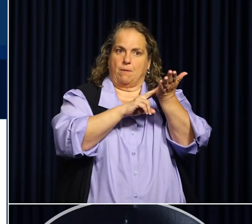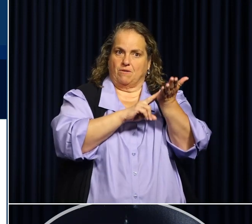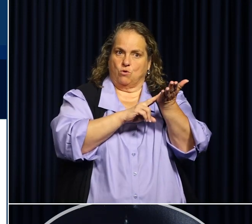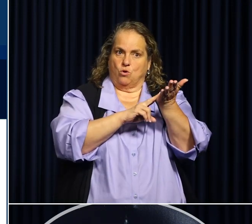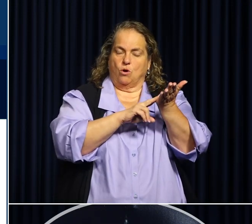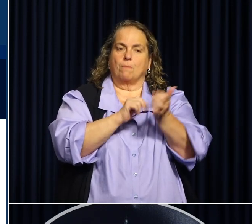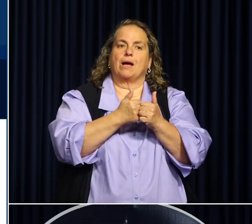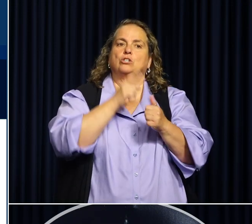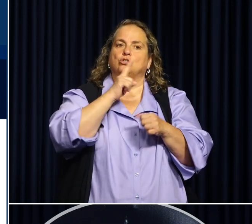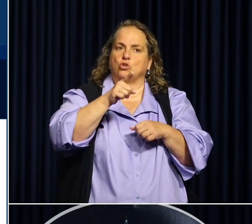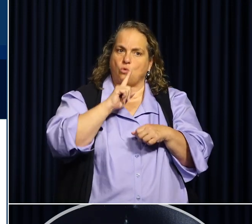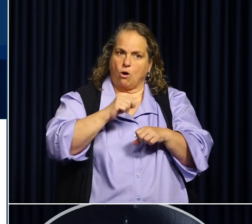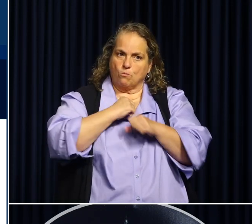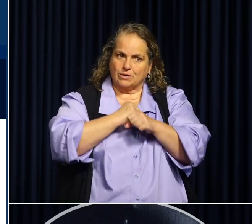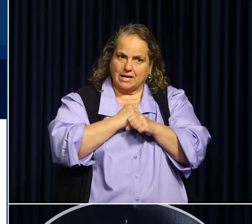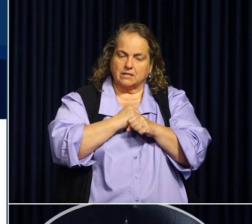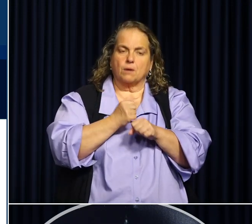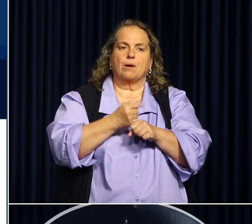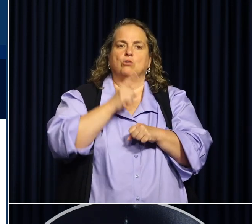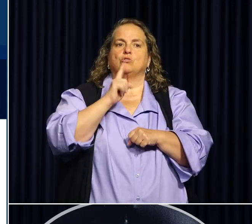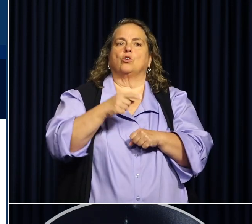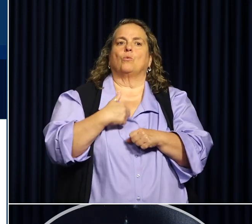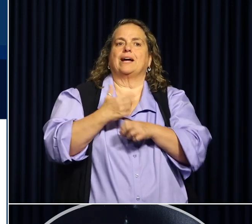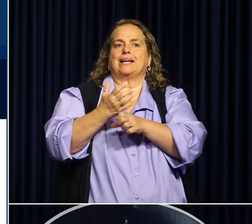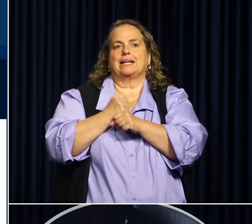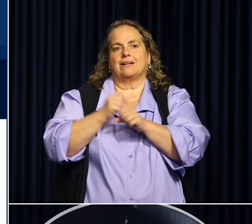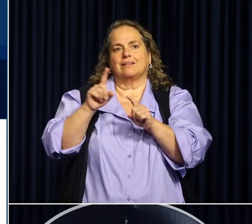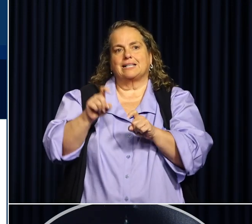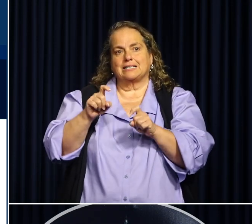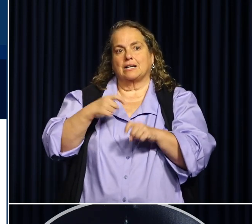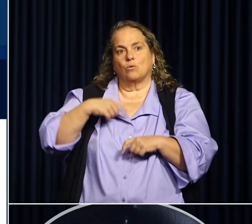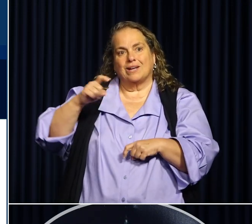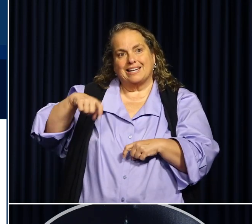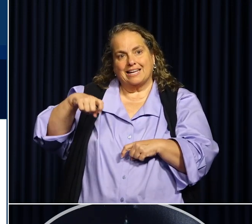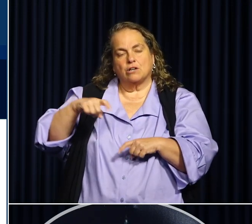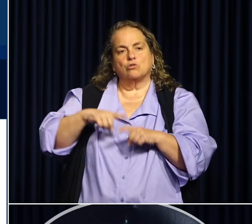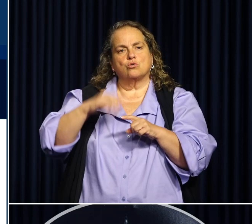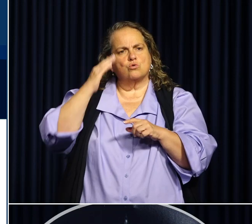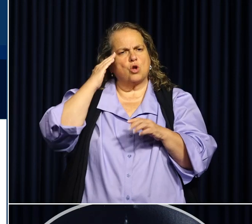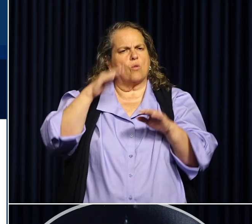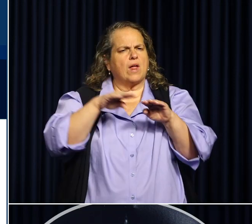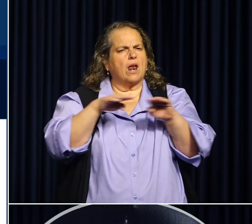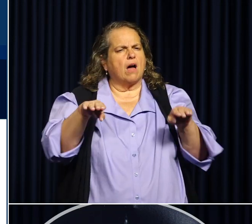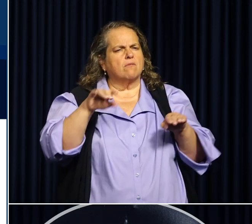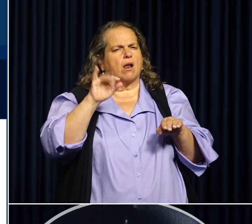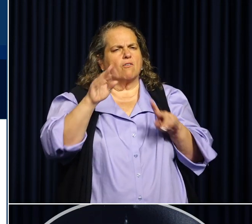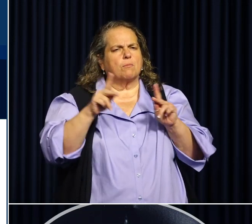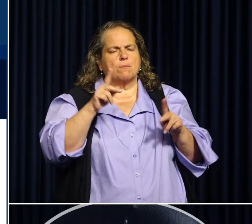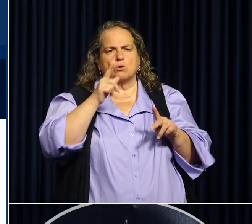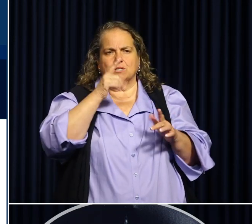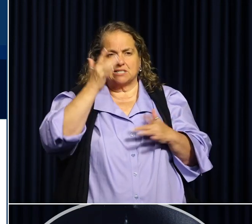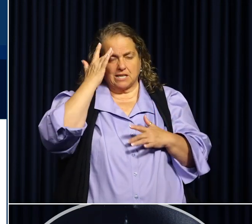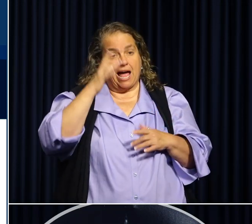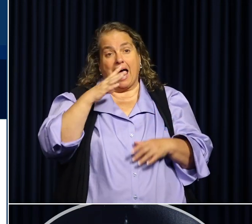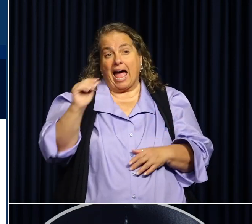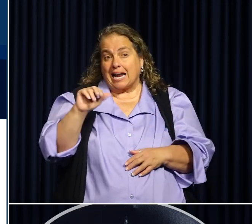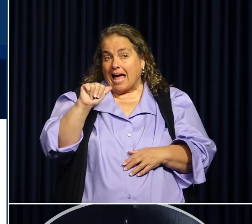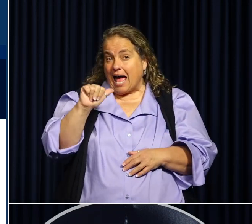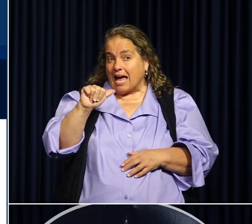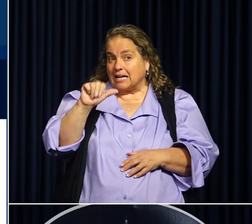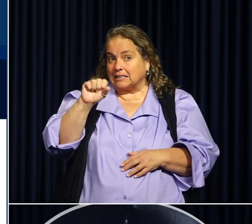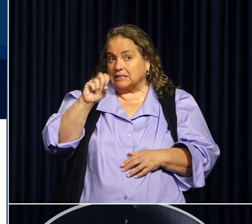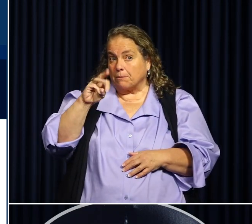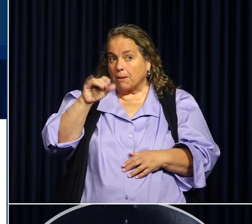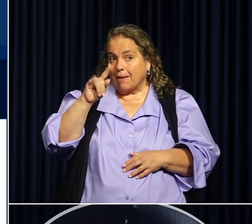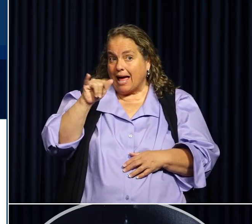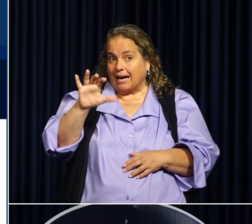sure you're protected. Let's make sure we're getting the testing we need to know the level of asymptomatic infection, and also making sure